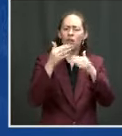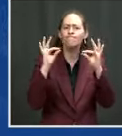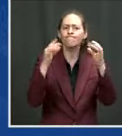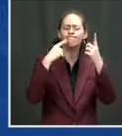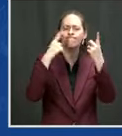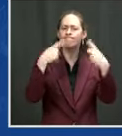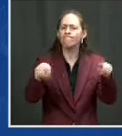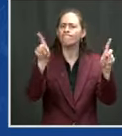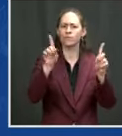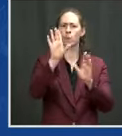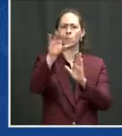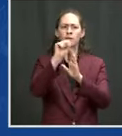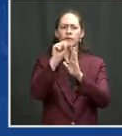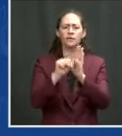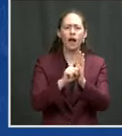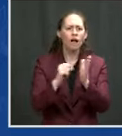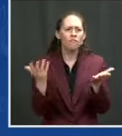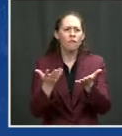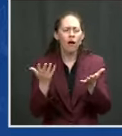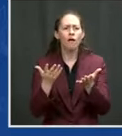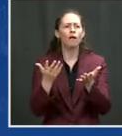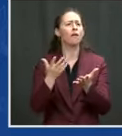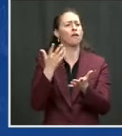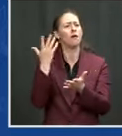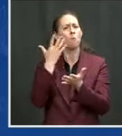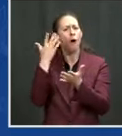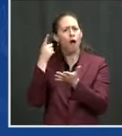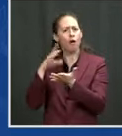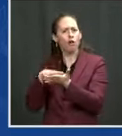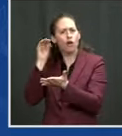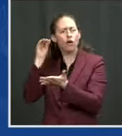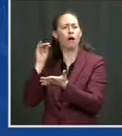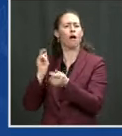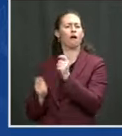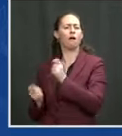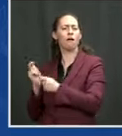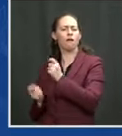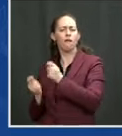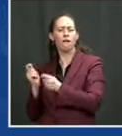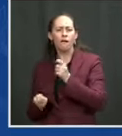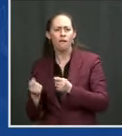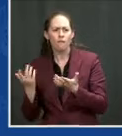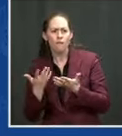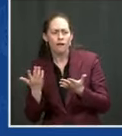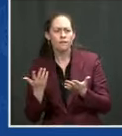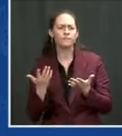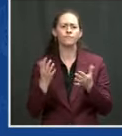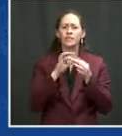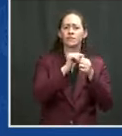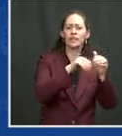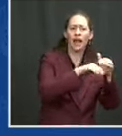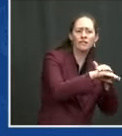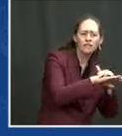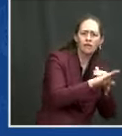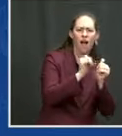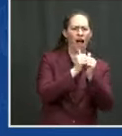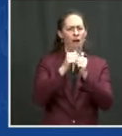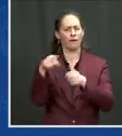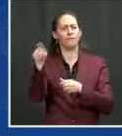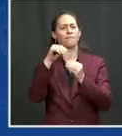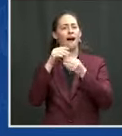you've learned across these three areas and improving access, building confidence, and ensuring equity. And I'd like to